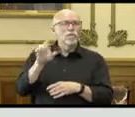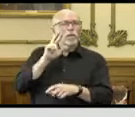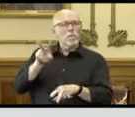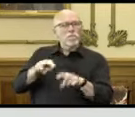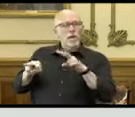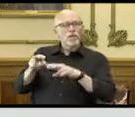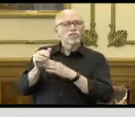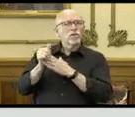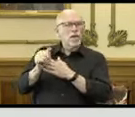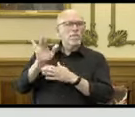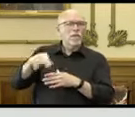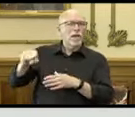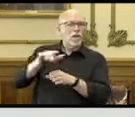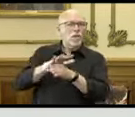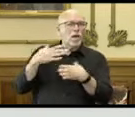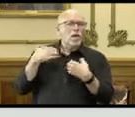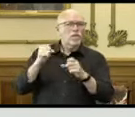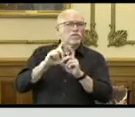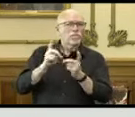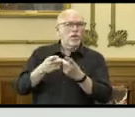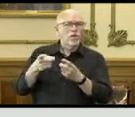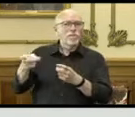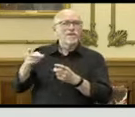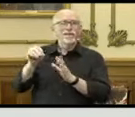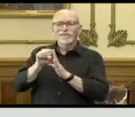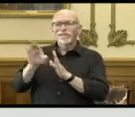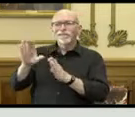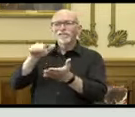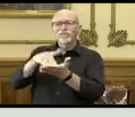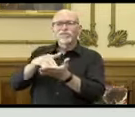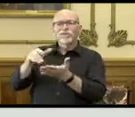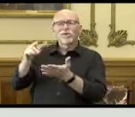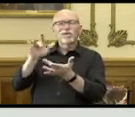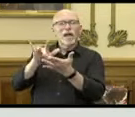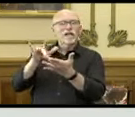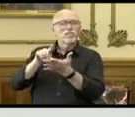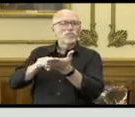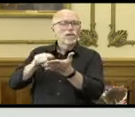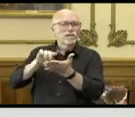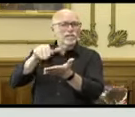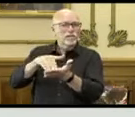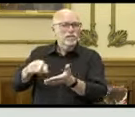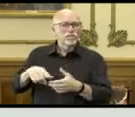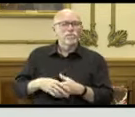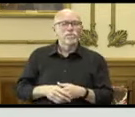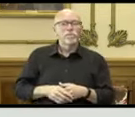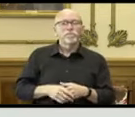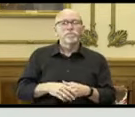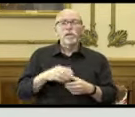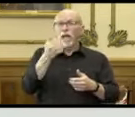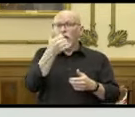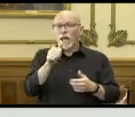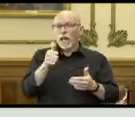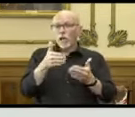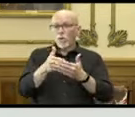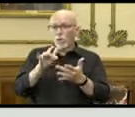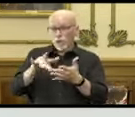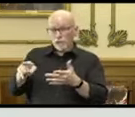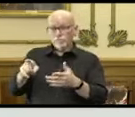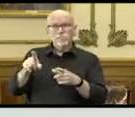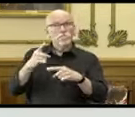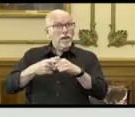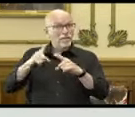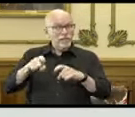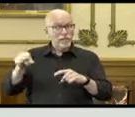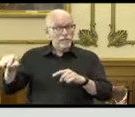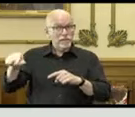monitored and guided by the local health department and the state's centralized contact tracing center. If any close contacts test positive, the